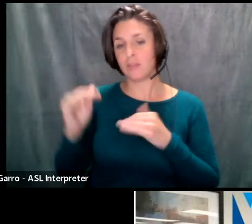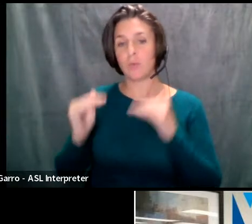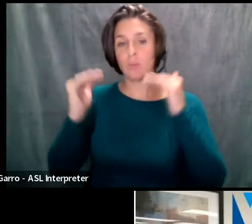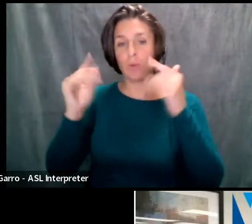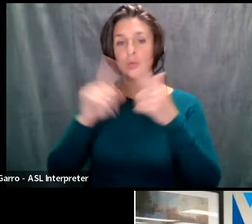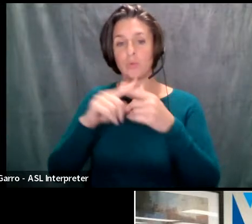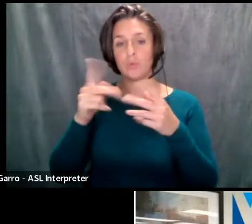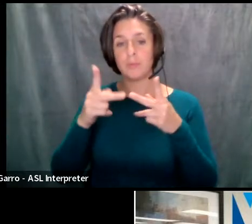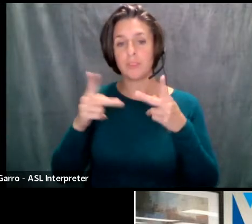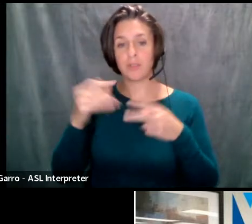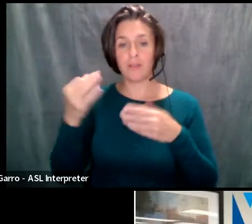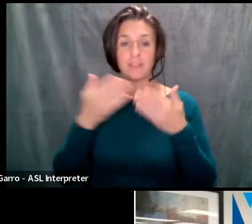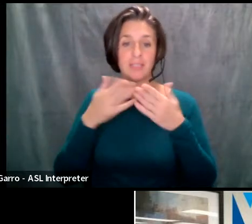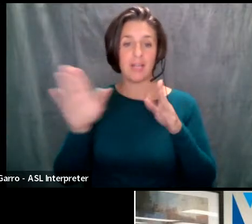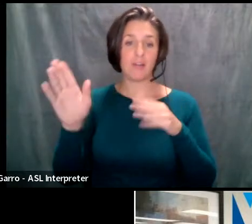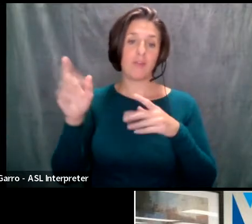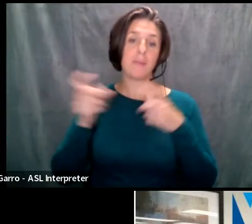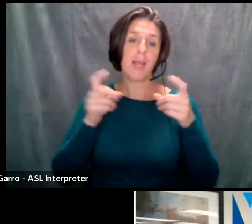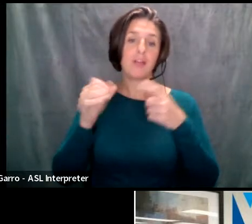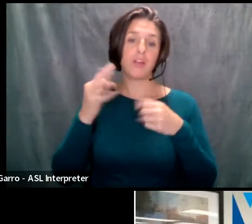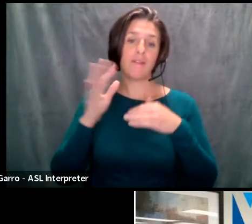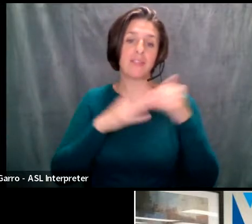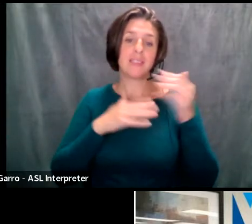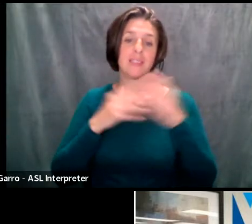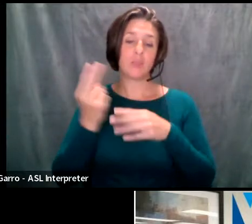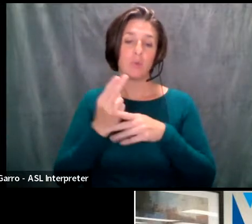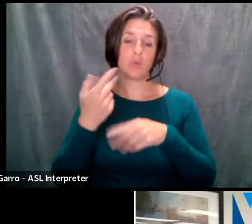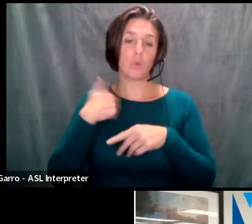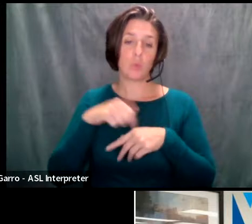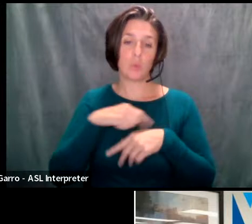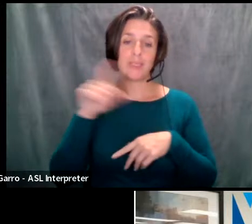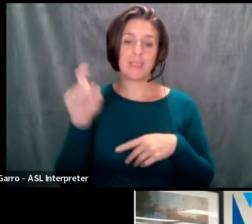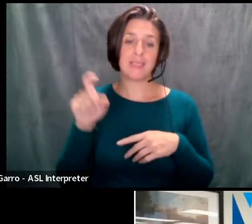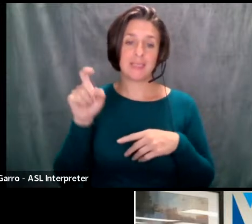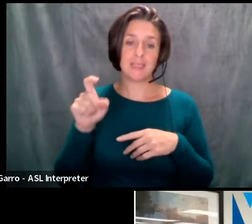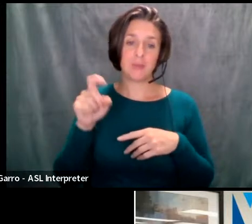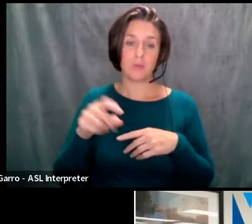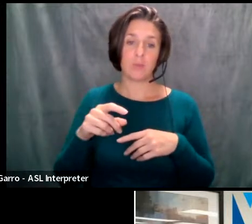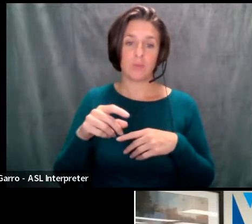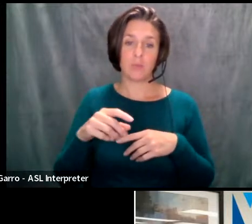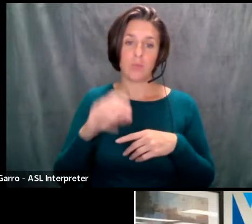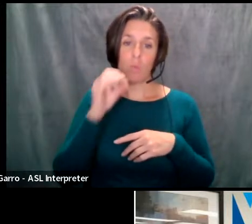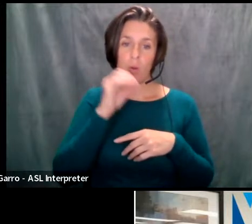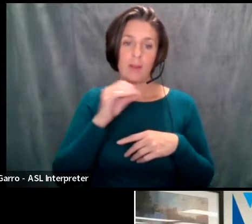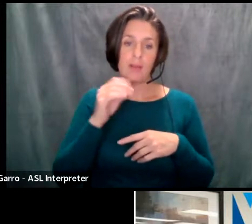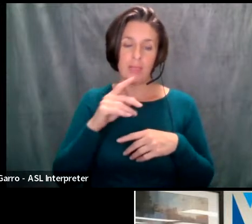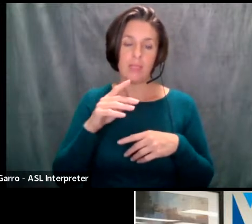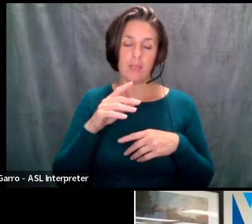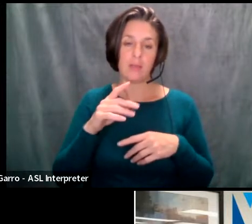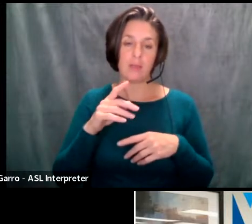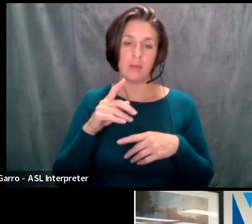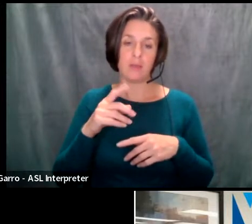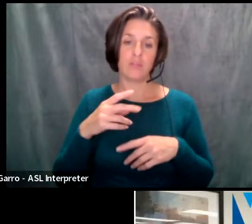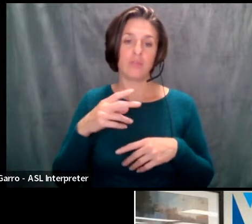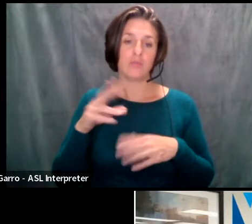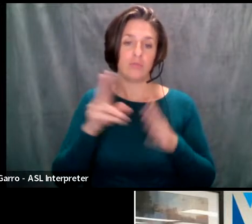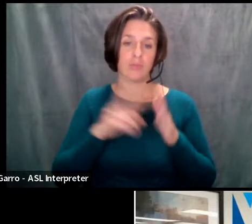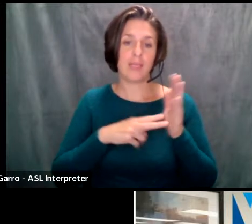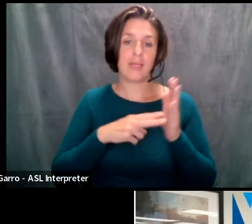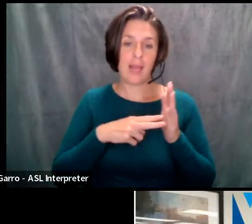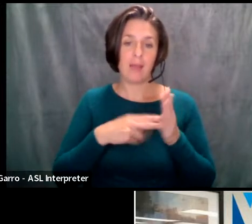of general manager of facility use, and we need to orally read out the compensation terms, and I'm happy to do